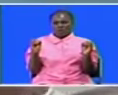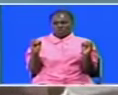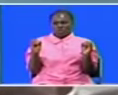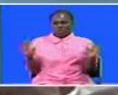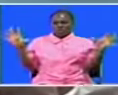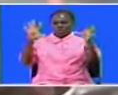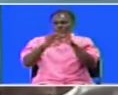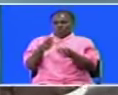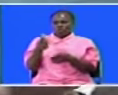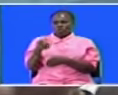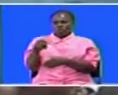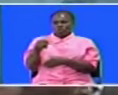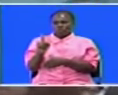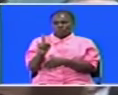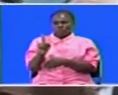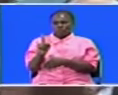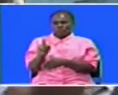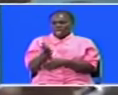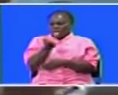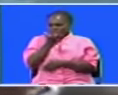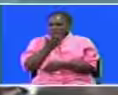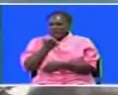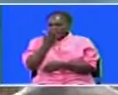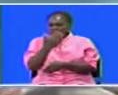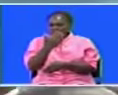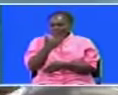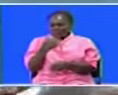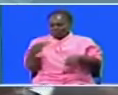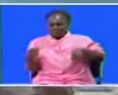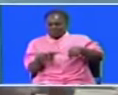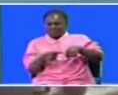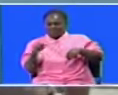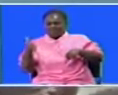you ambao mnaenda kulamba matako ya wengine kule.